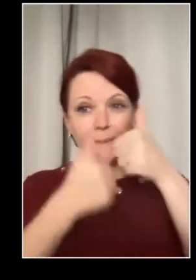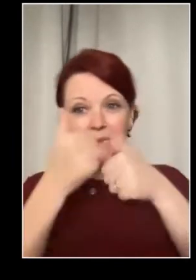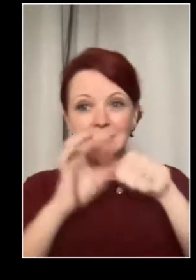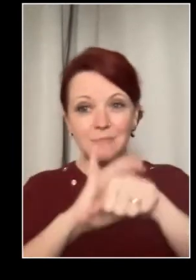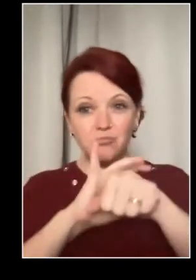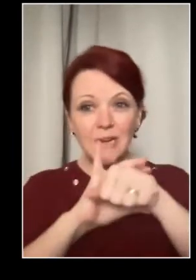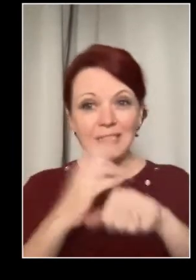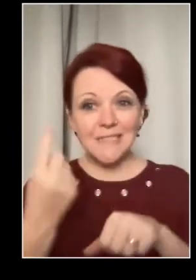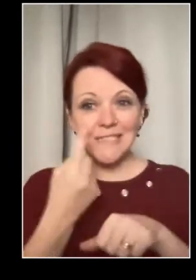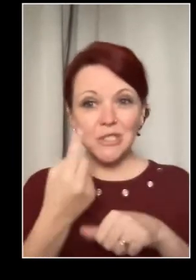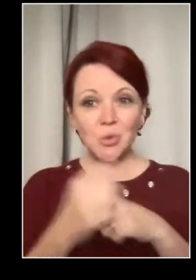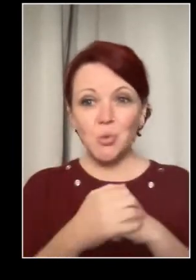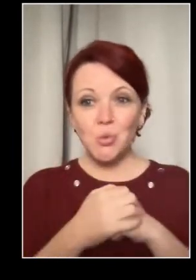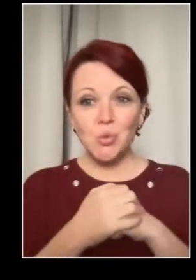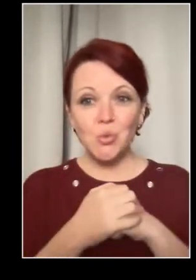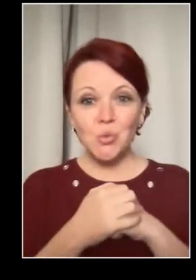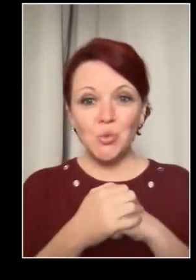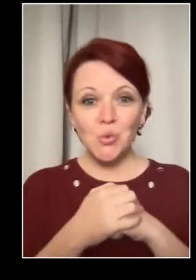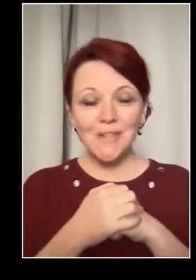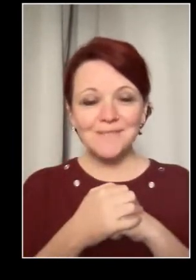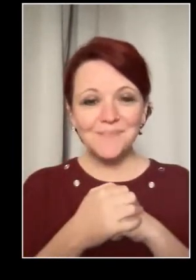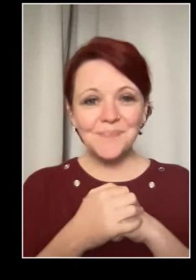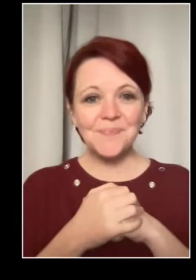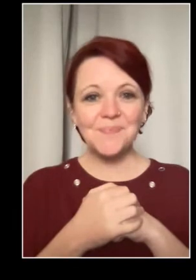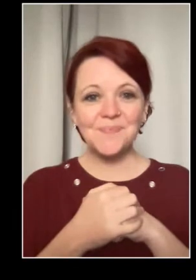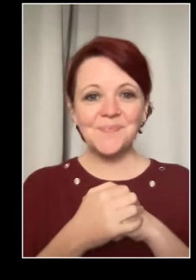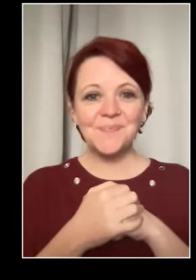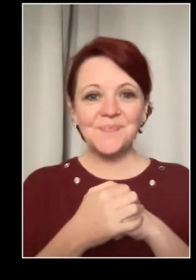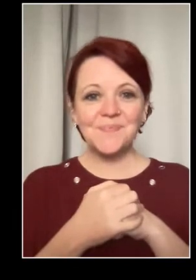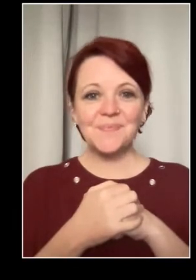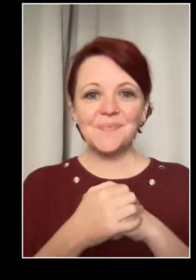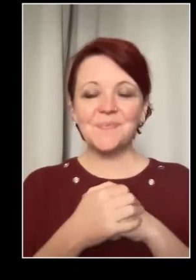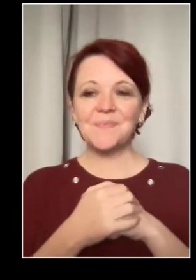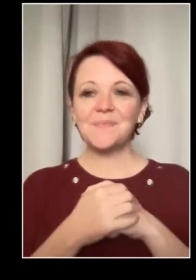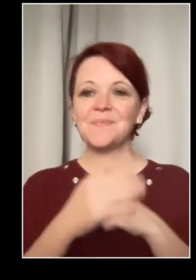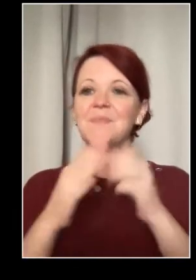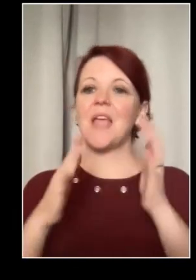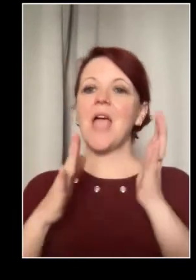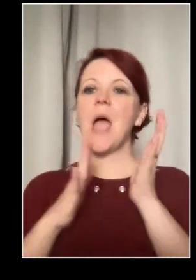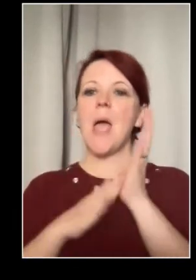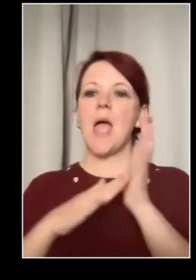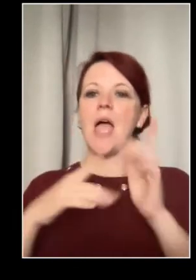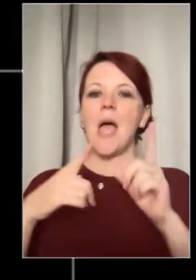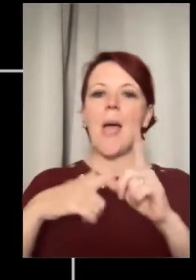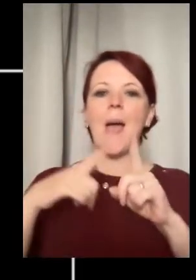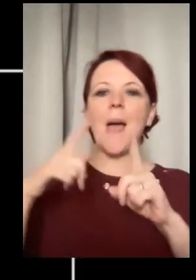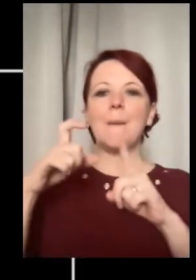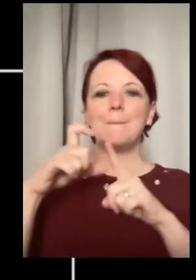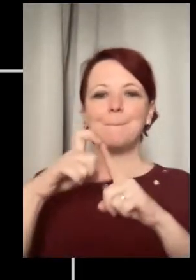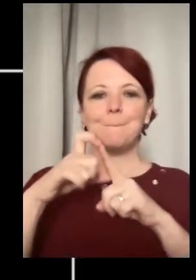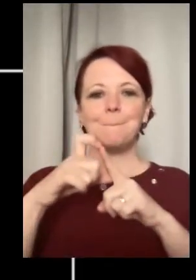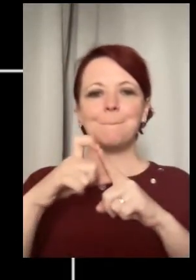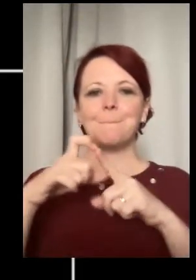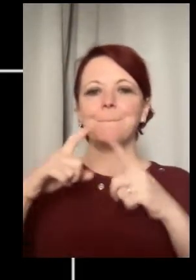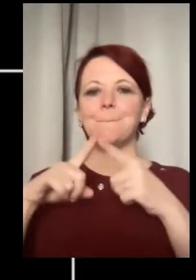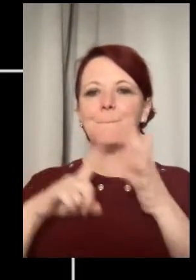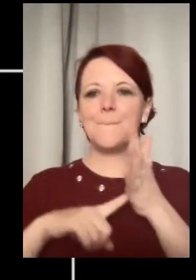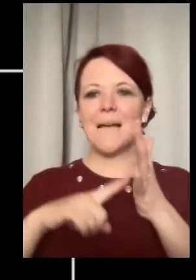category. That is Madeline Turner from Alstom. Congratulations to you and all the other nominees.